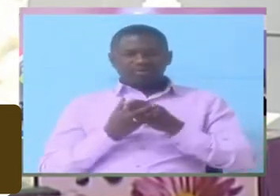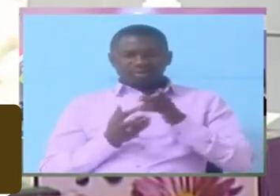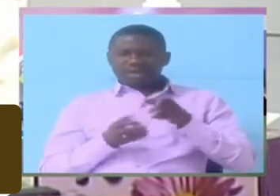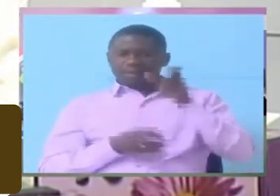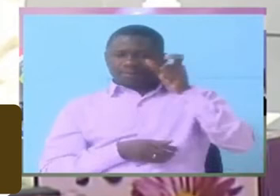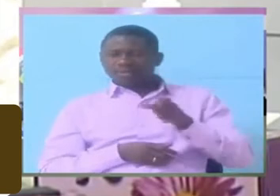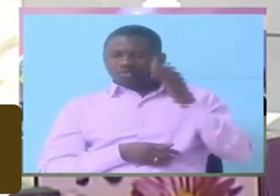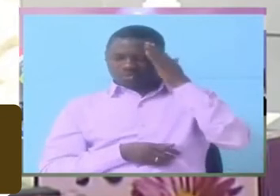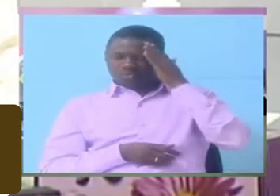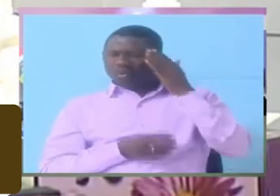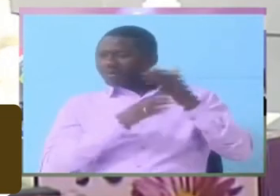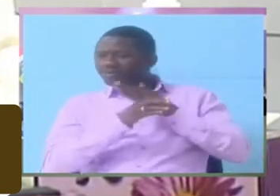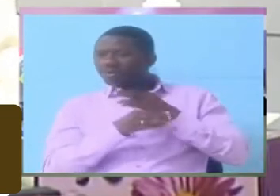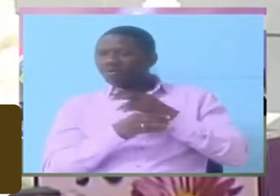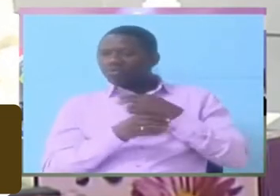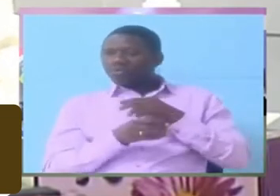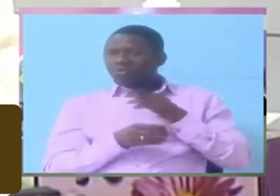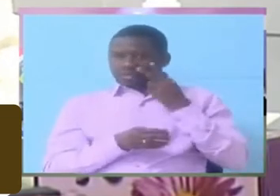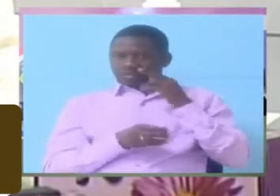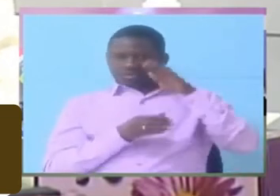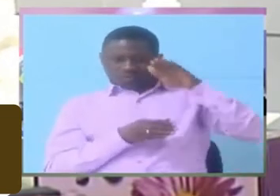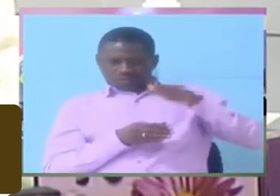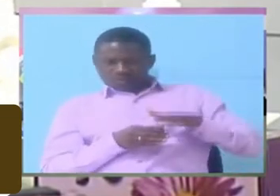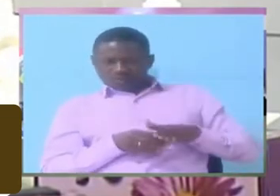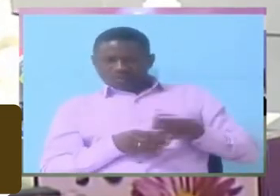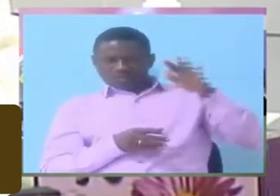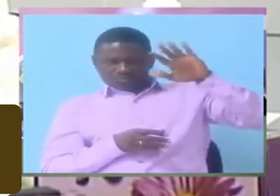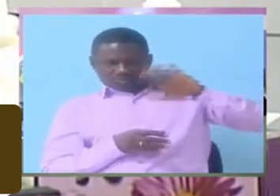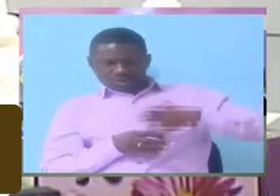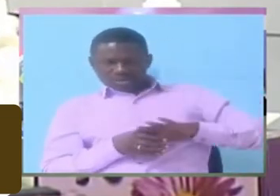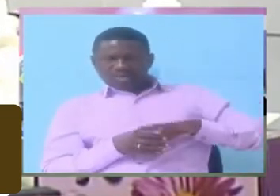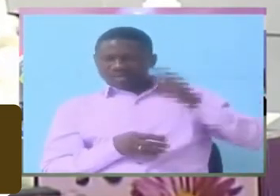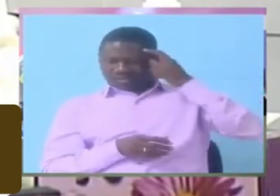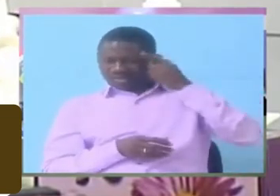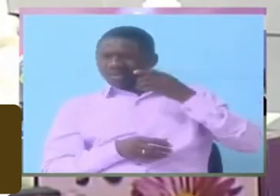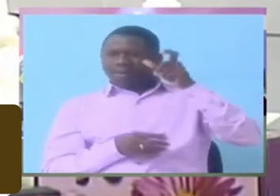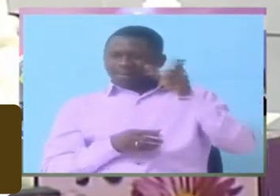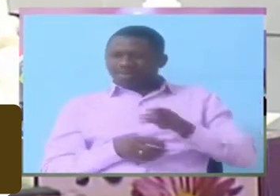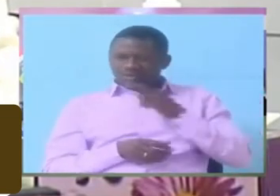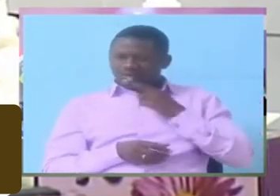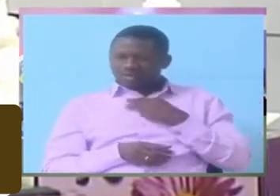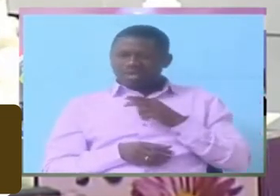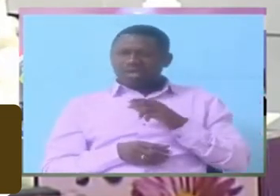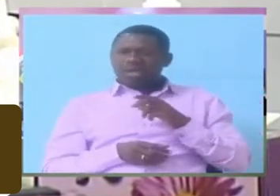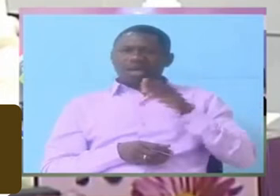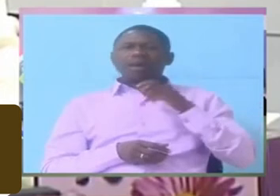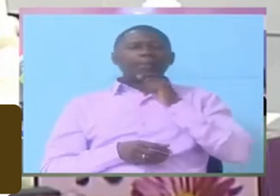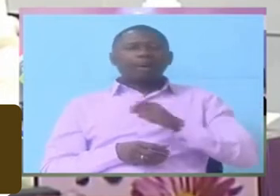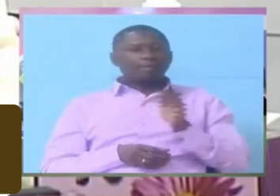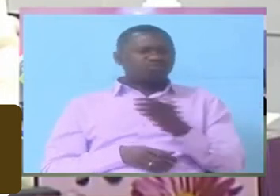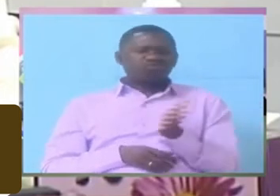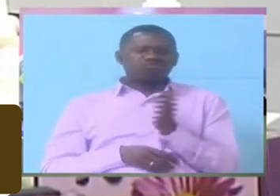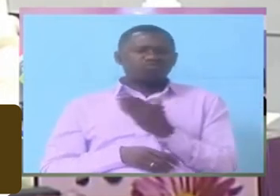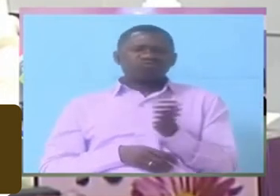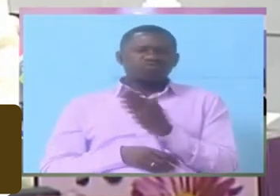a favor to him. I did a favor for him. I'm not sure, but I want to believe that he is the person. Lafta la la nyina ko wayri nenanga ko kendo kaye wala